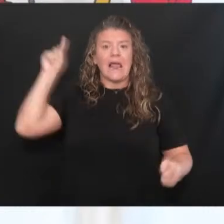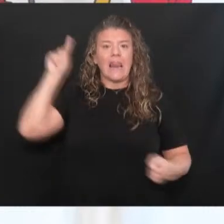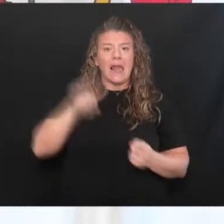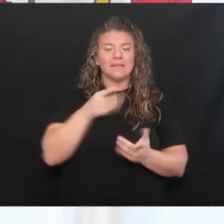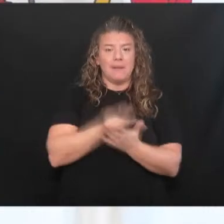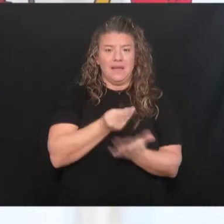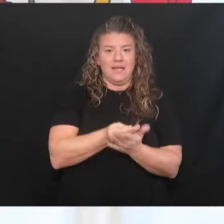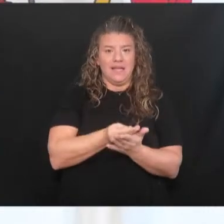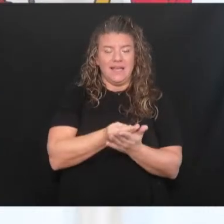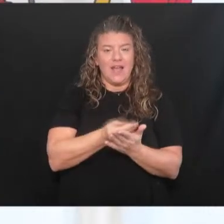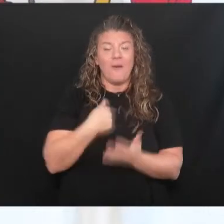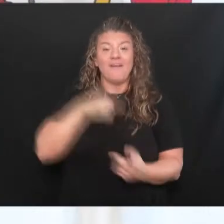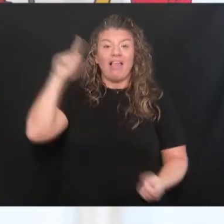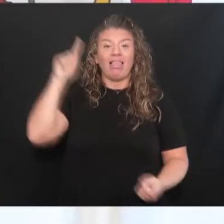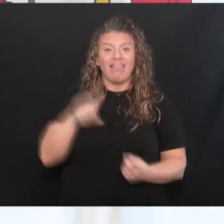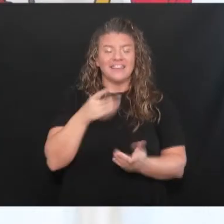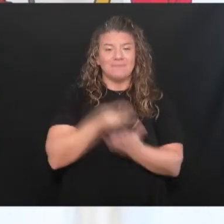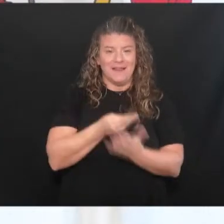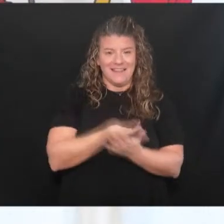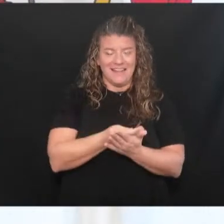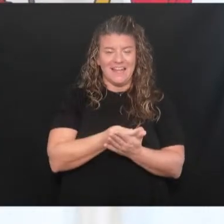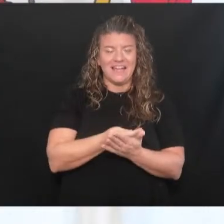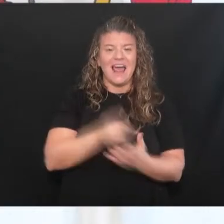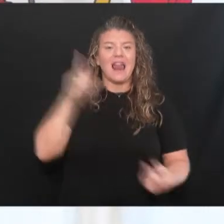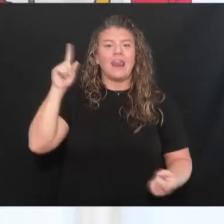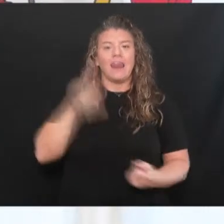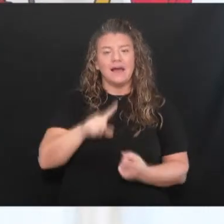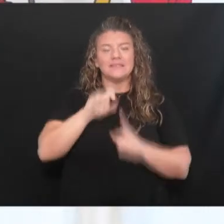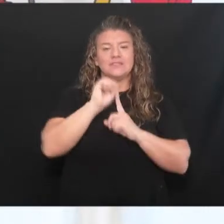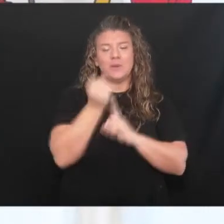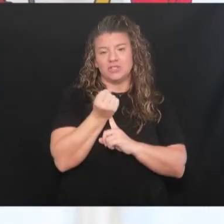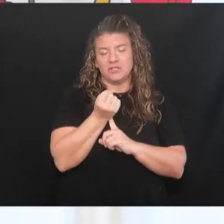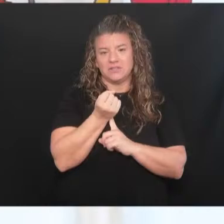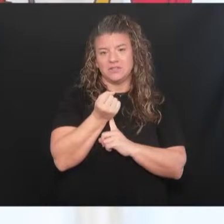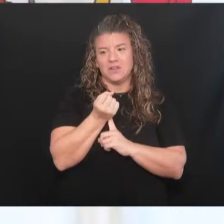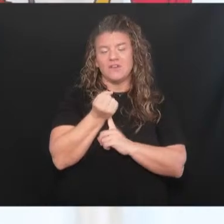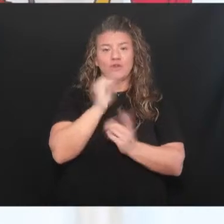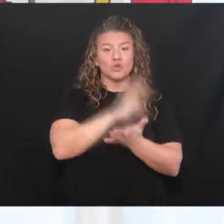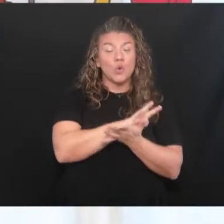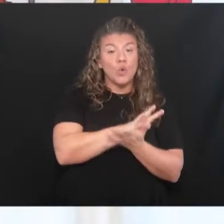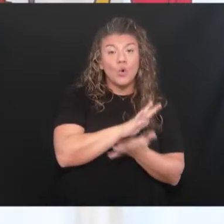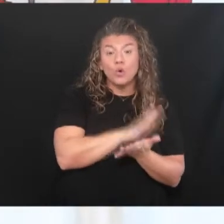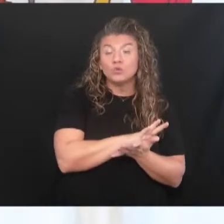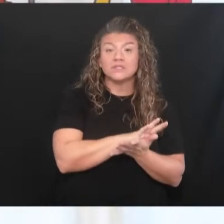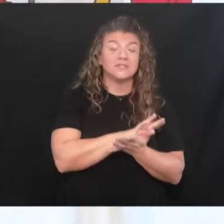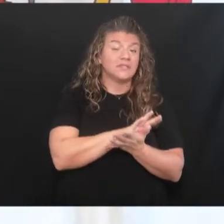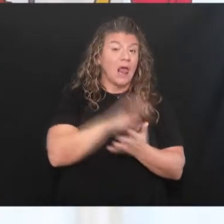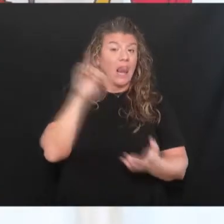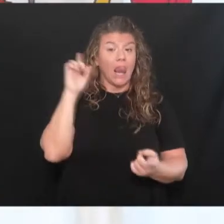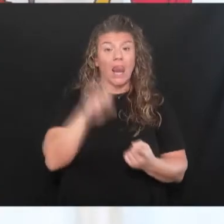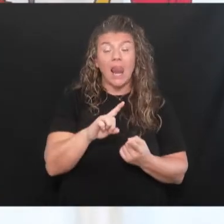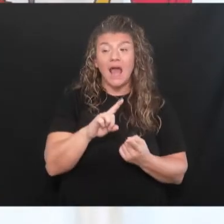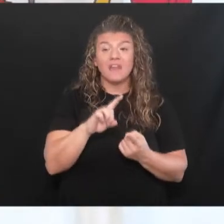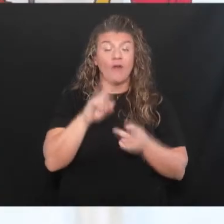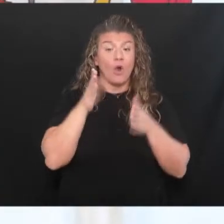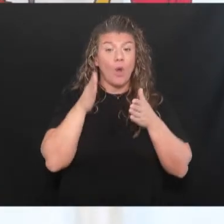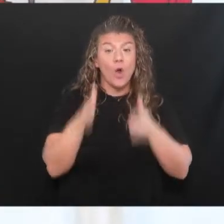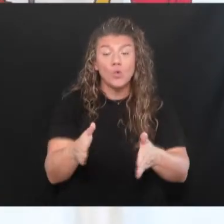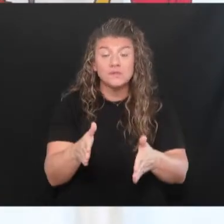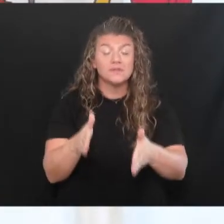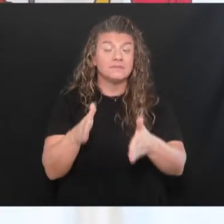we have less and less revenue, that's going to be less situations for our schools, that's going to be less situations for our